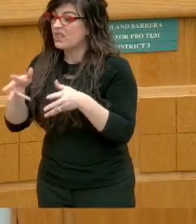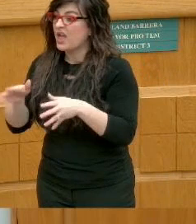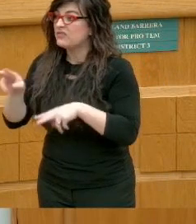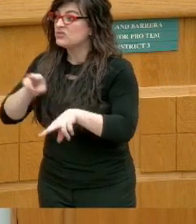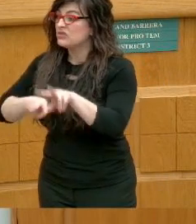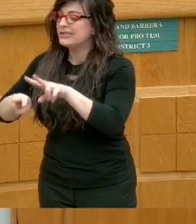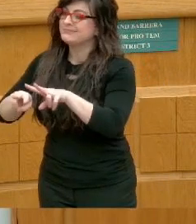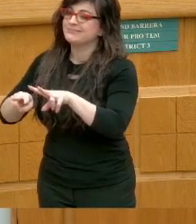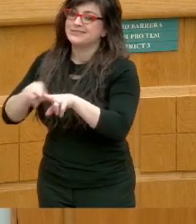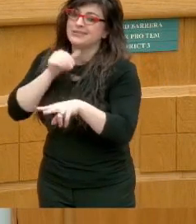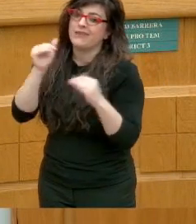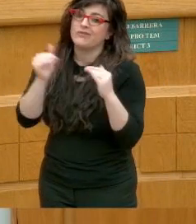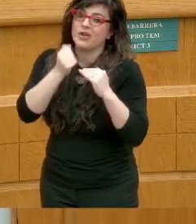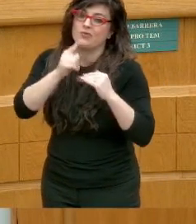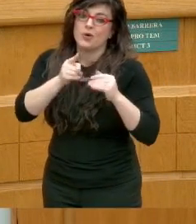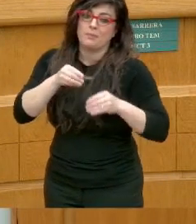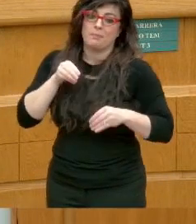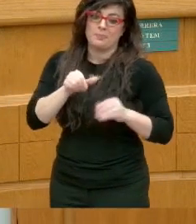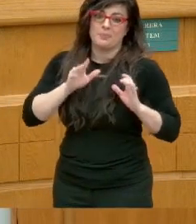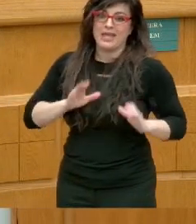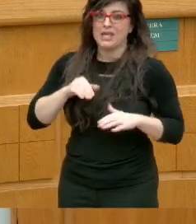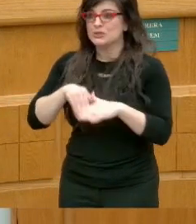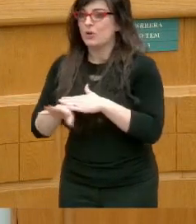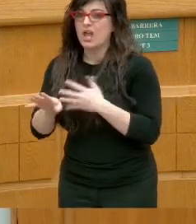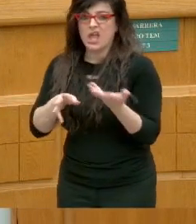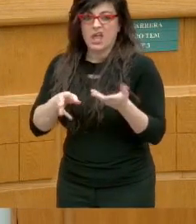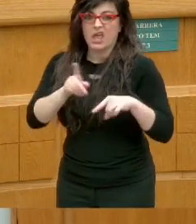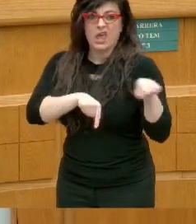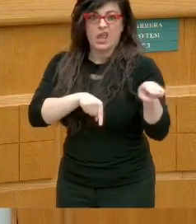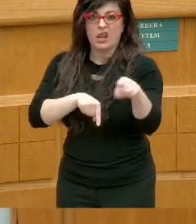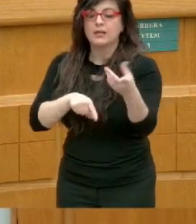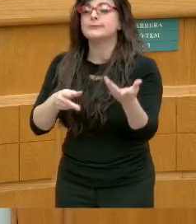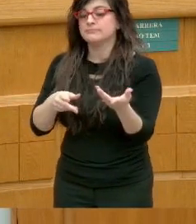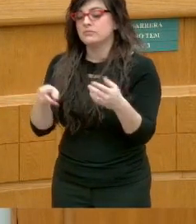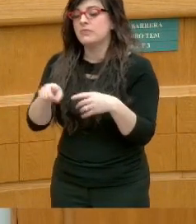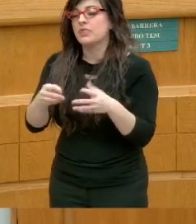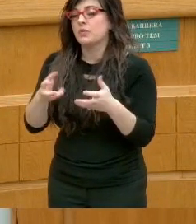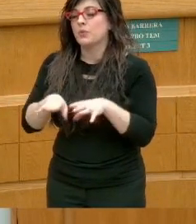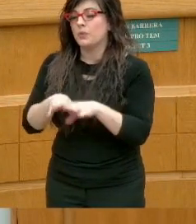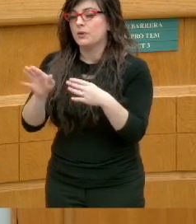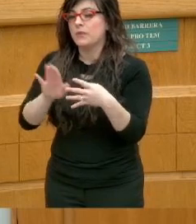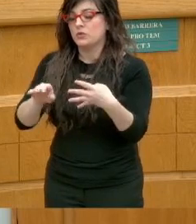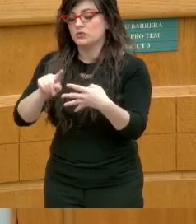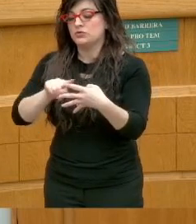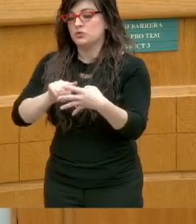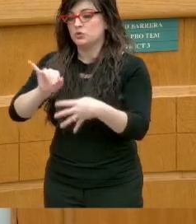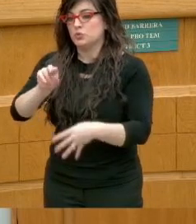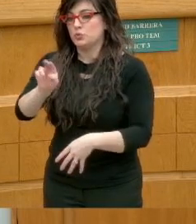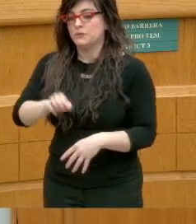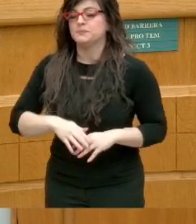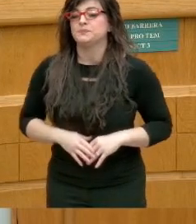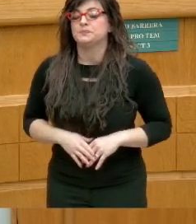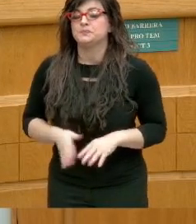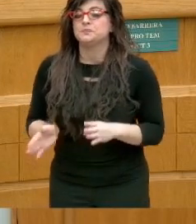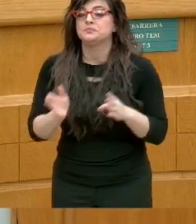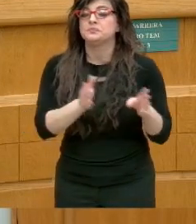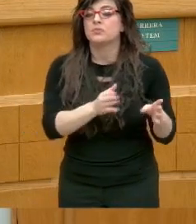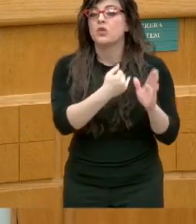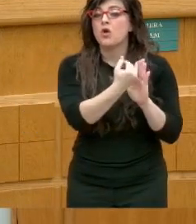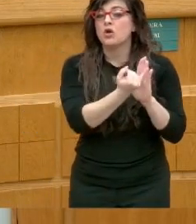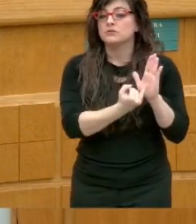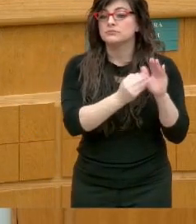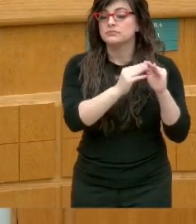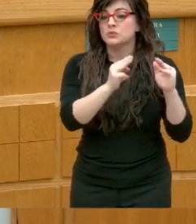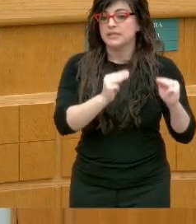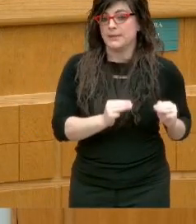that first week in June is what they're anticipating. Right across the grass, the Art Museum of South Texas, similarly,